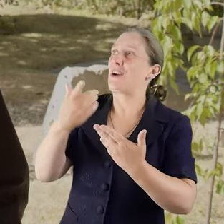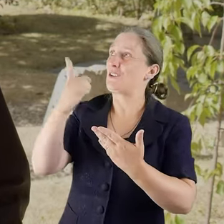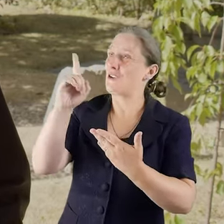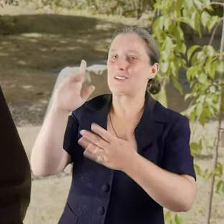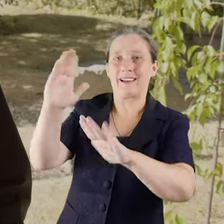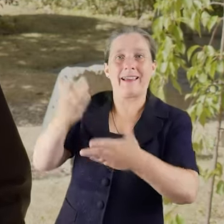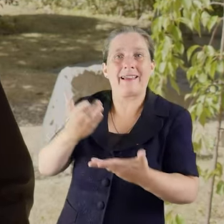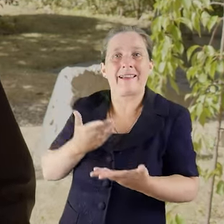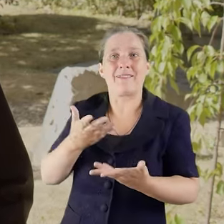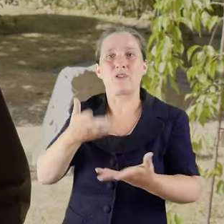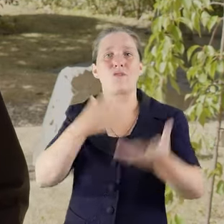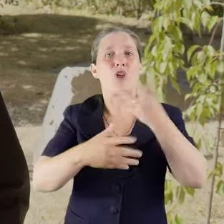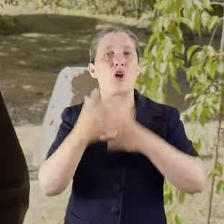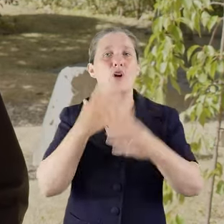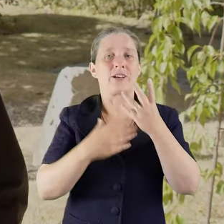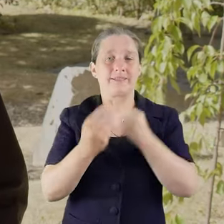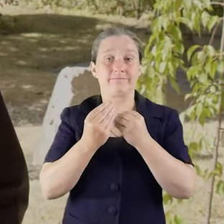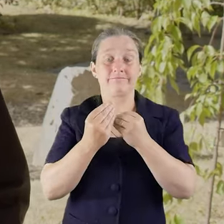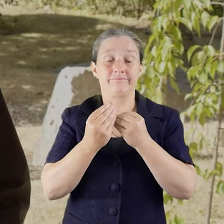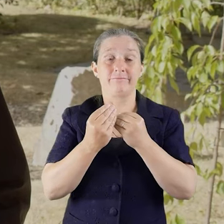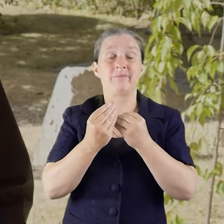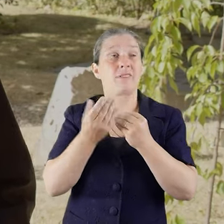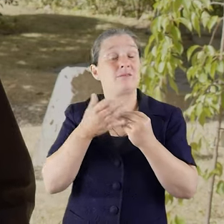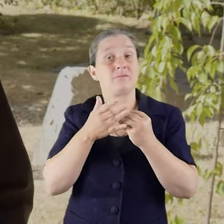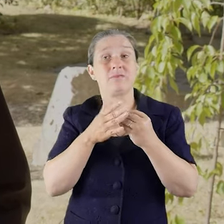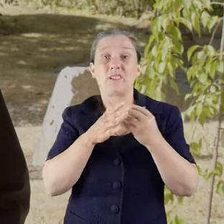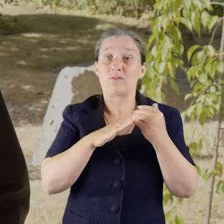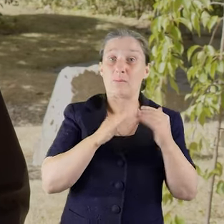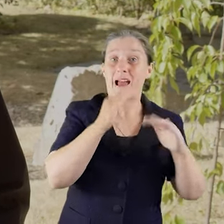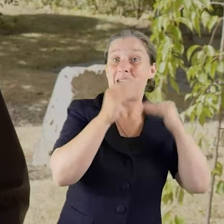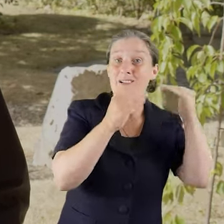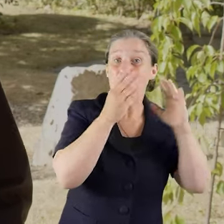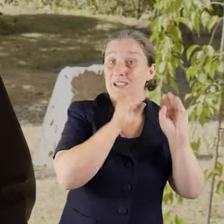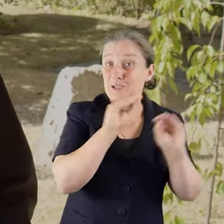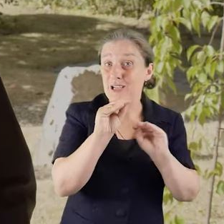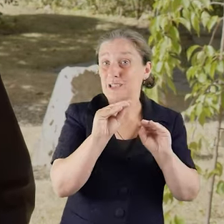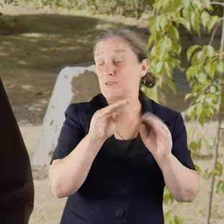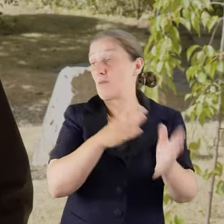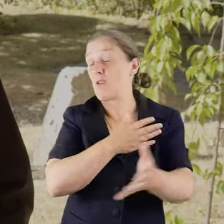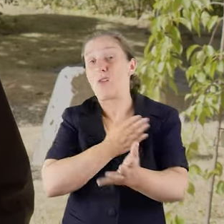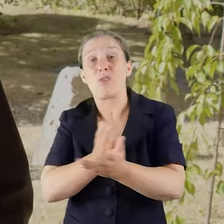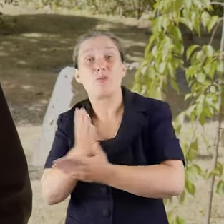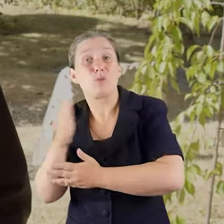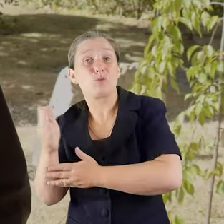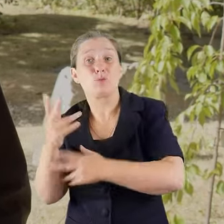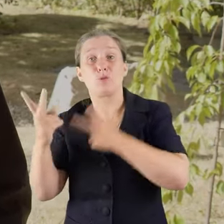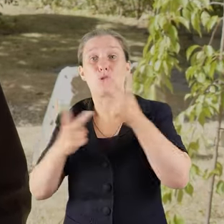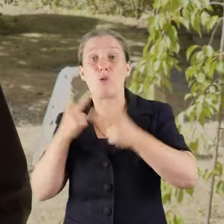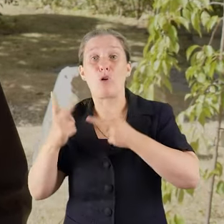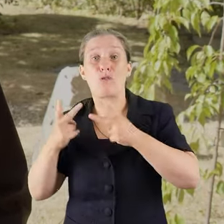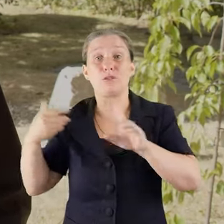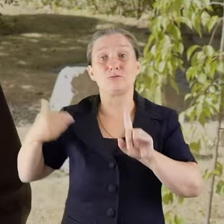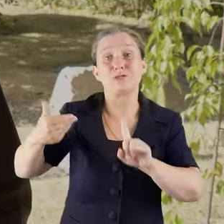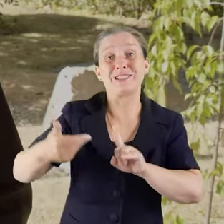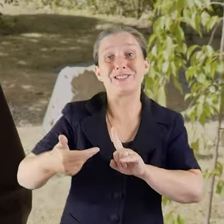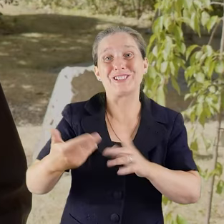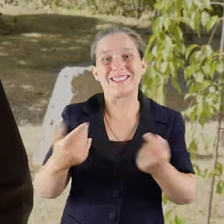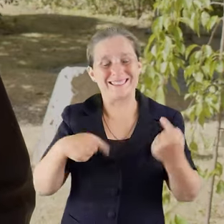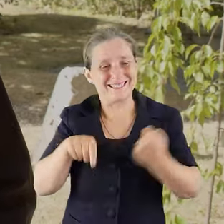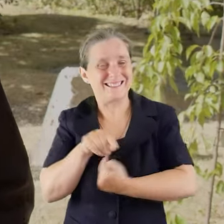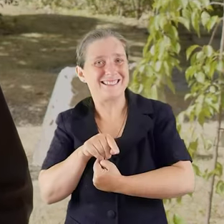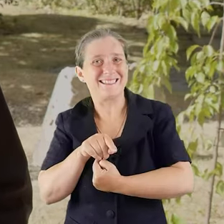learning. From our adult education programmes through to our choral tradition, education is a key part of the mission of this